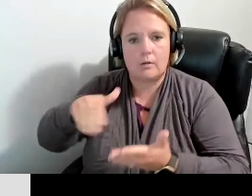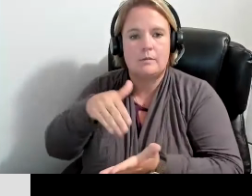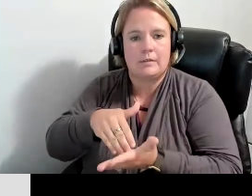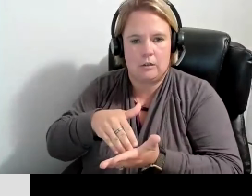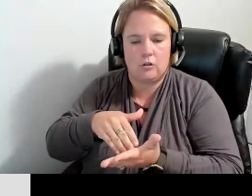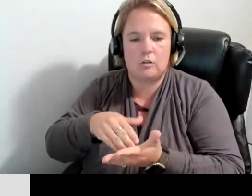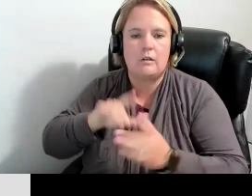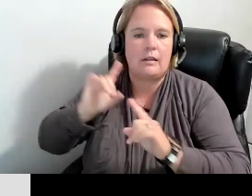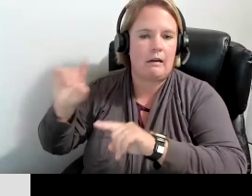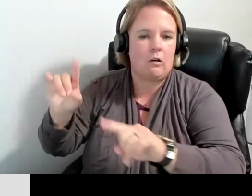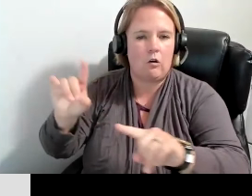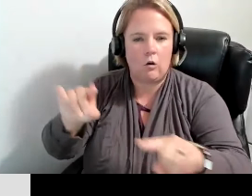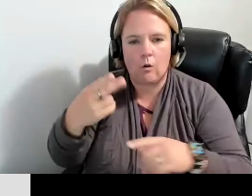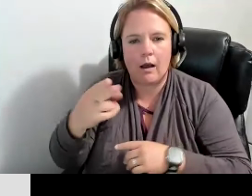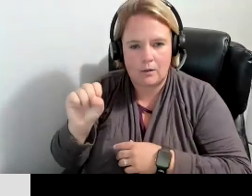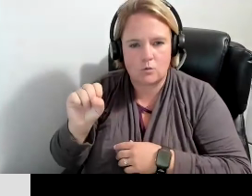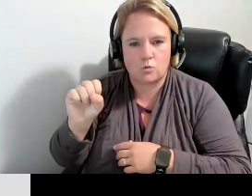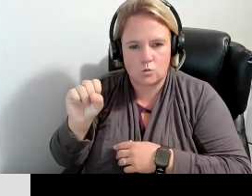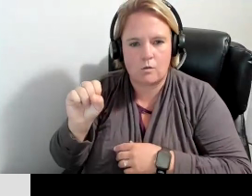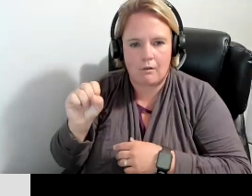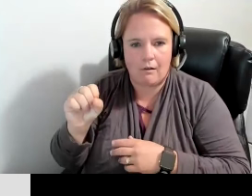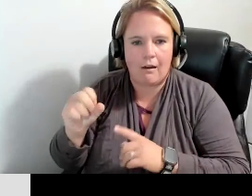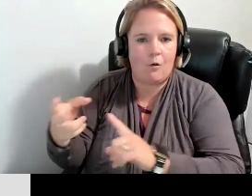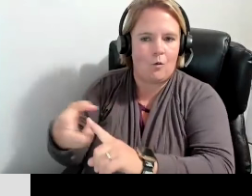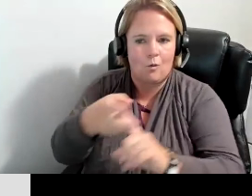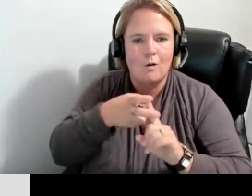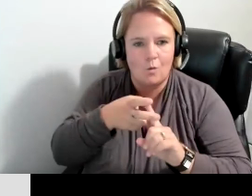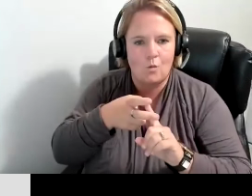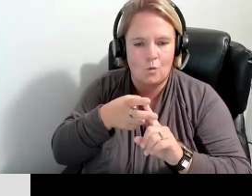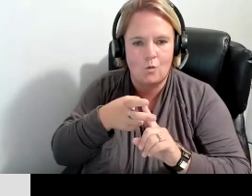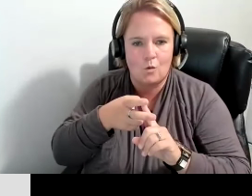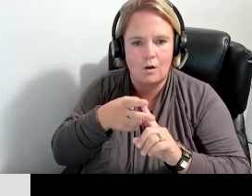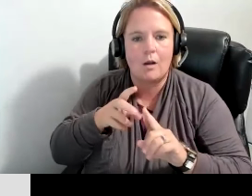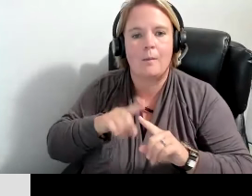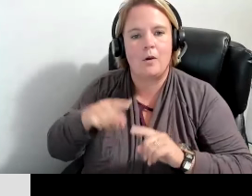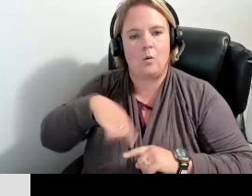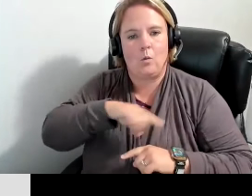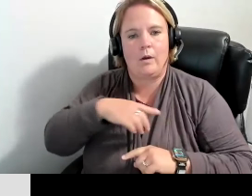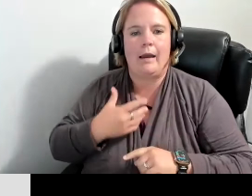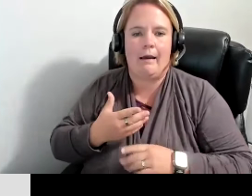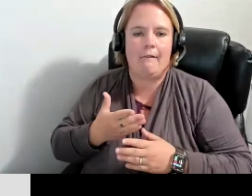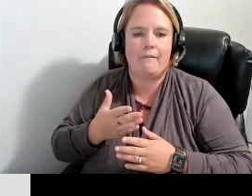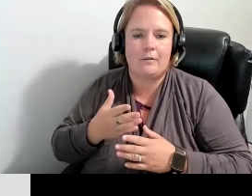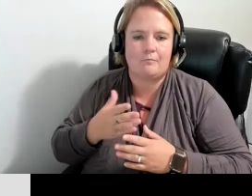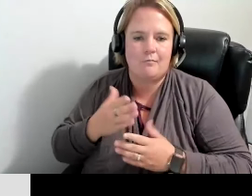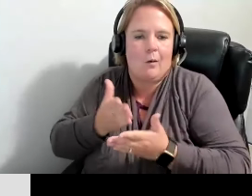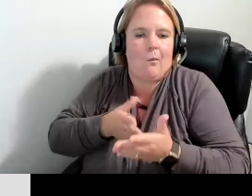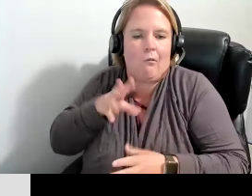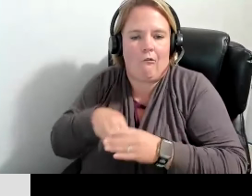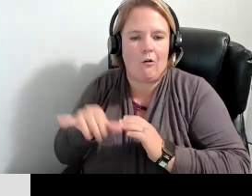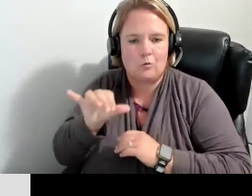do all their recruitment, and they help with all those processes. We do our mini version of that with adult education with the